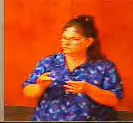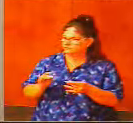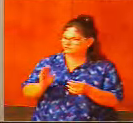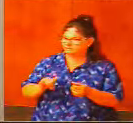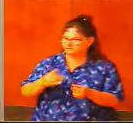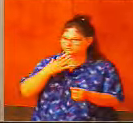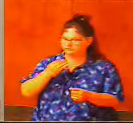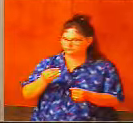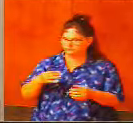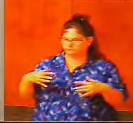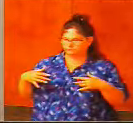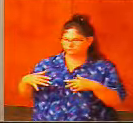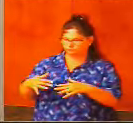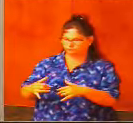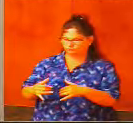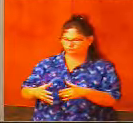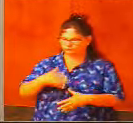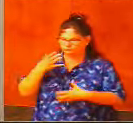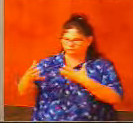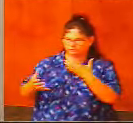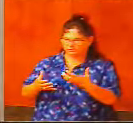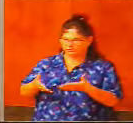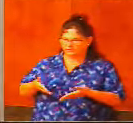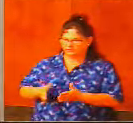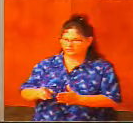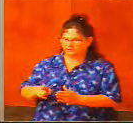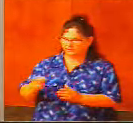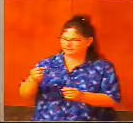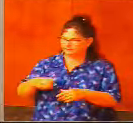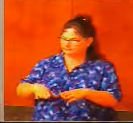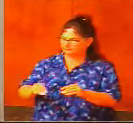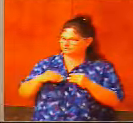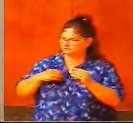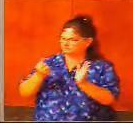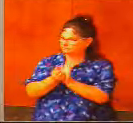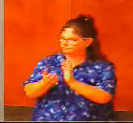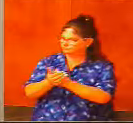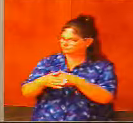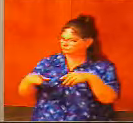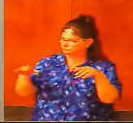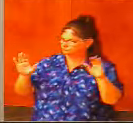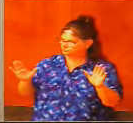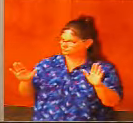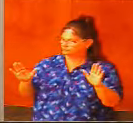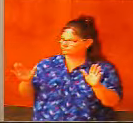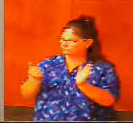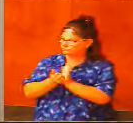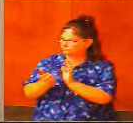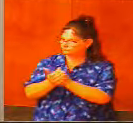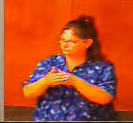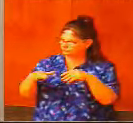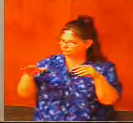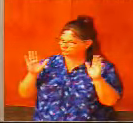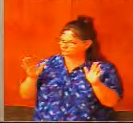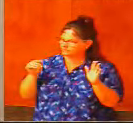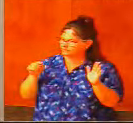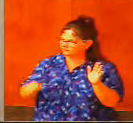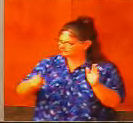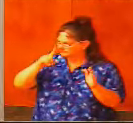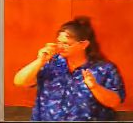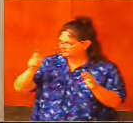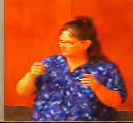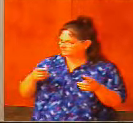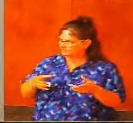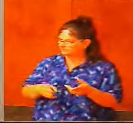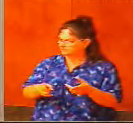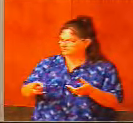That Jewish mob cried out, let him be crucified, let him be crucified, because they were